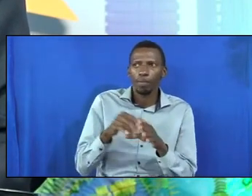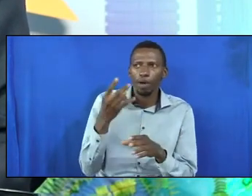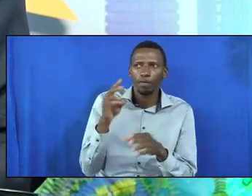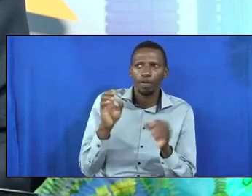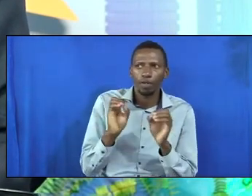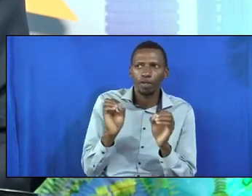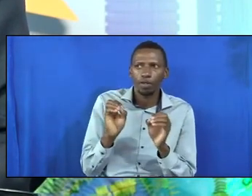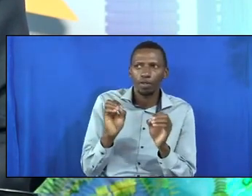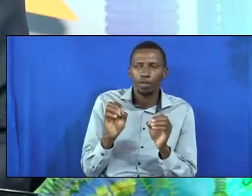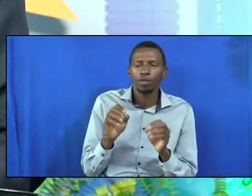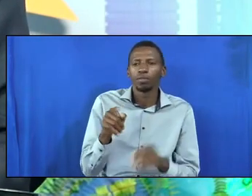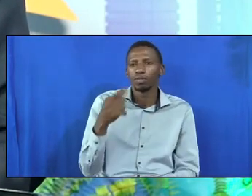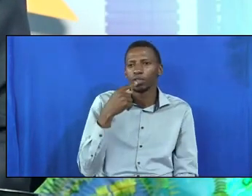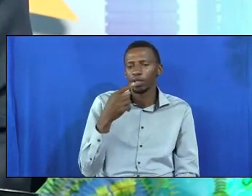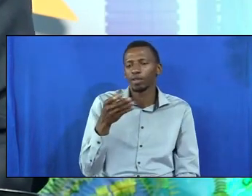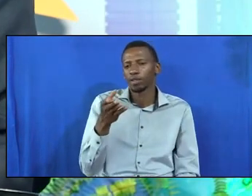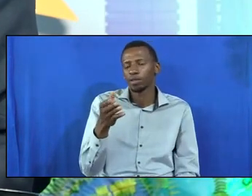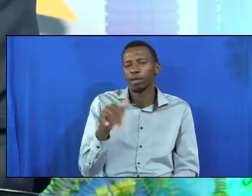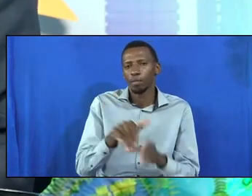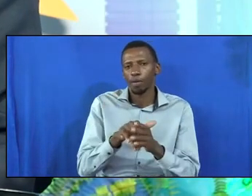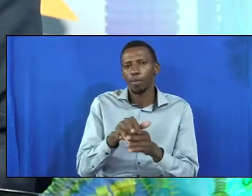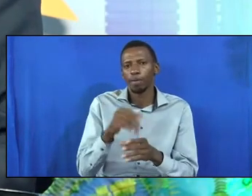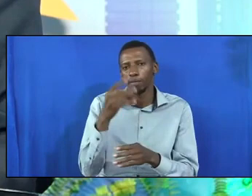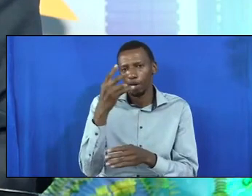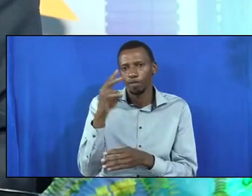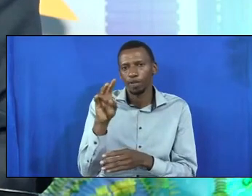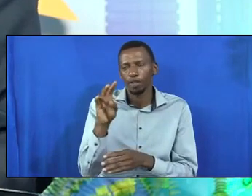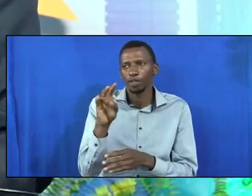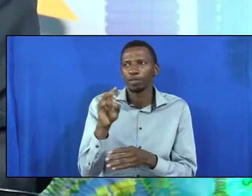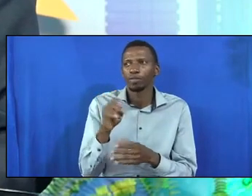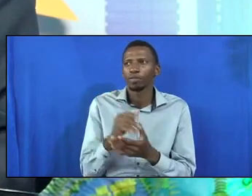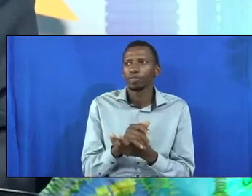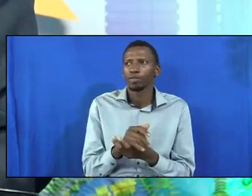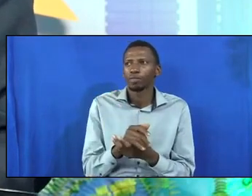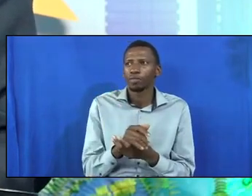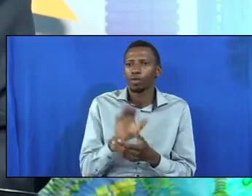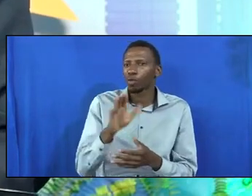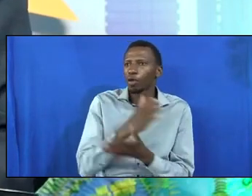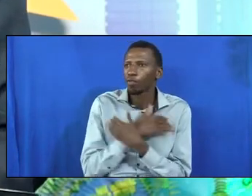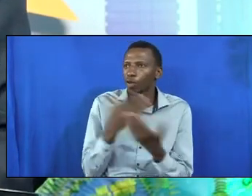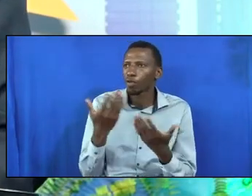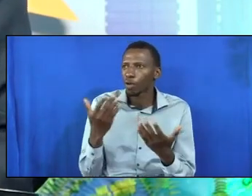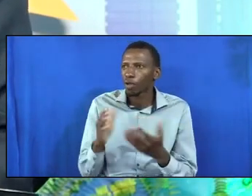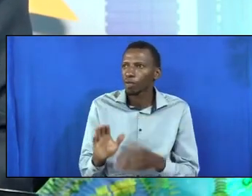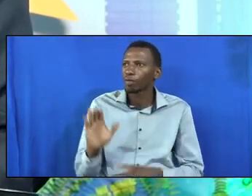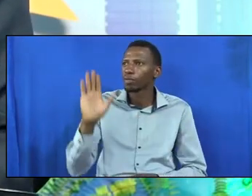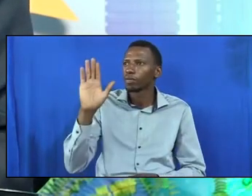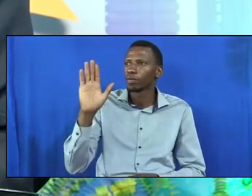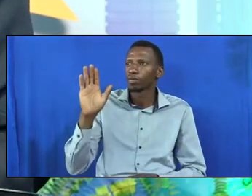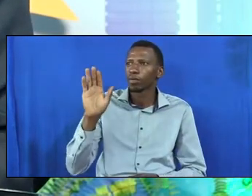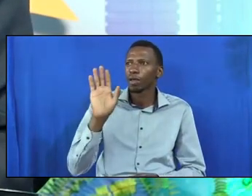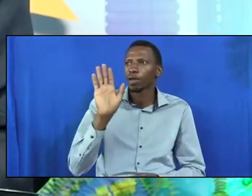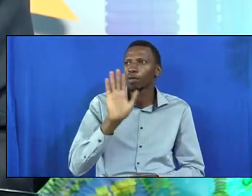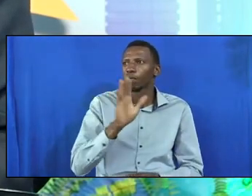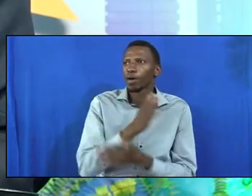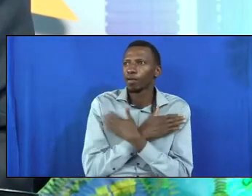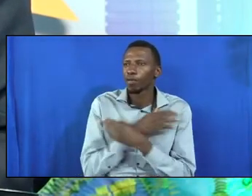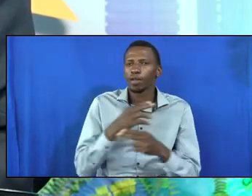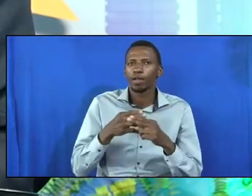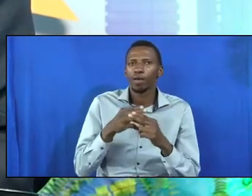non-Adventist? Adventist. Okay. Can the friend raise their hand? Olivia.